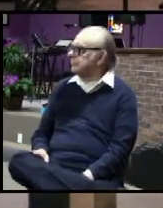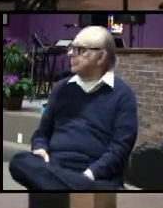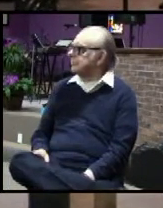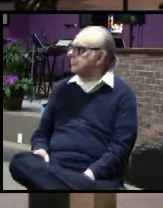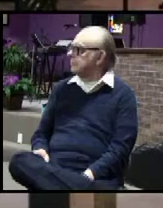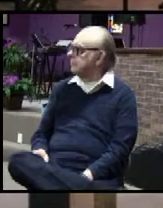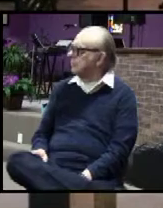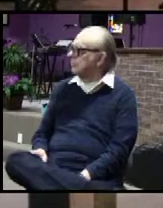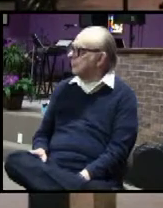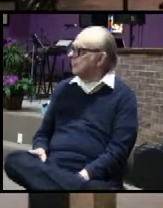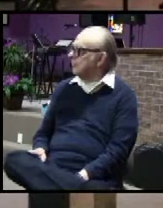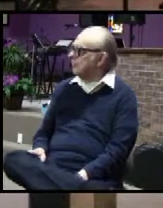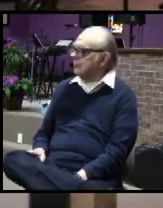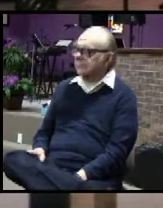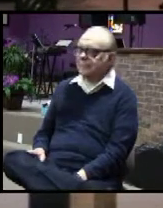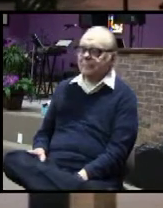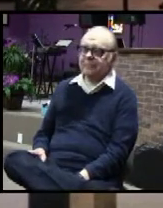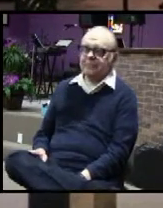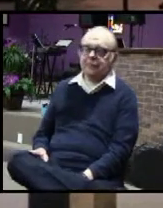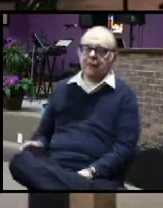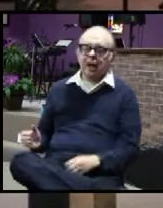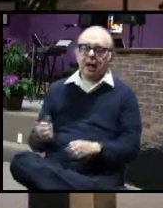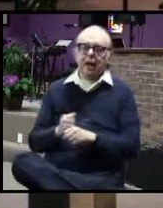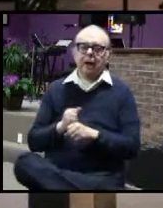I got mine lit now.